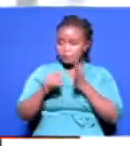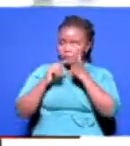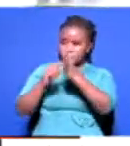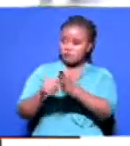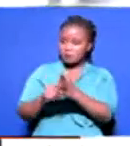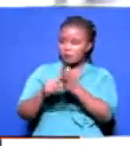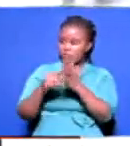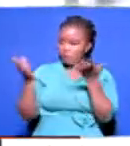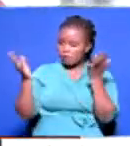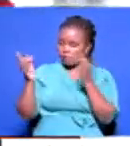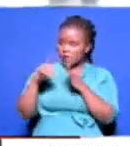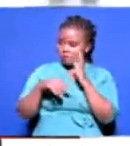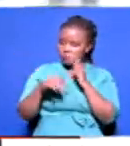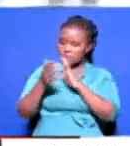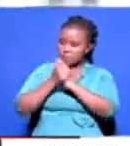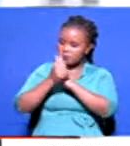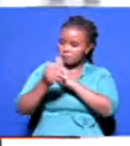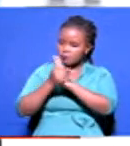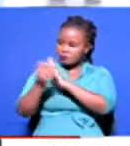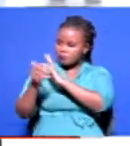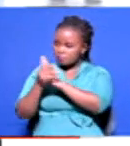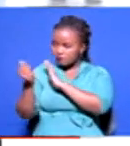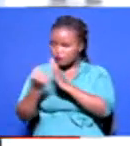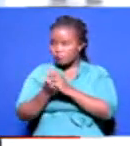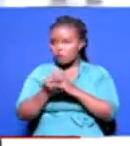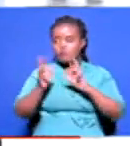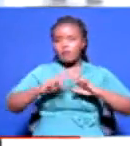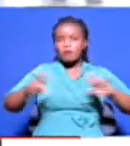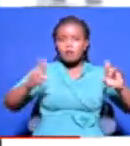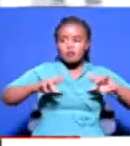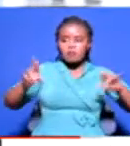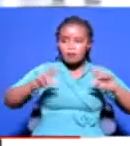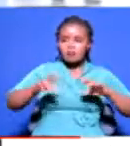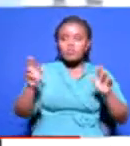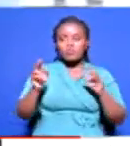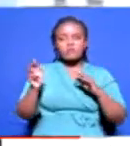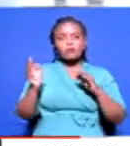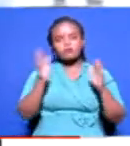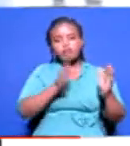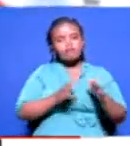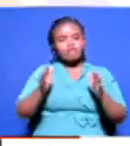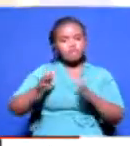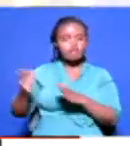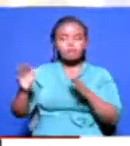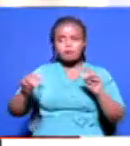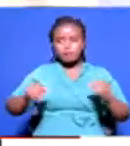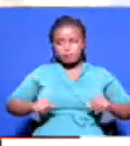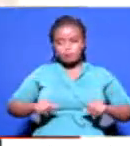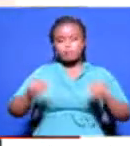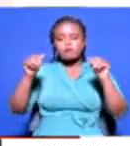showcase their depth of talent. Preparations are in top gear, according to NOC, and